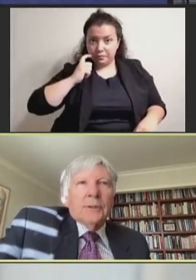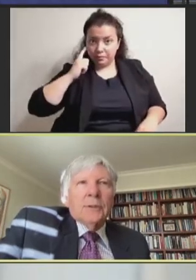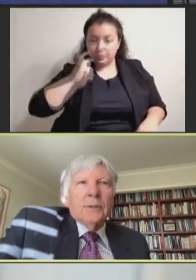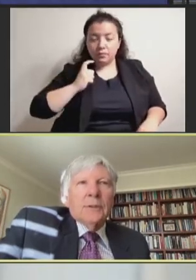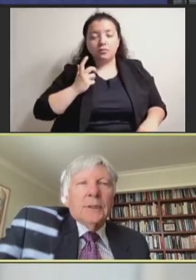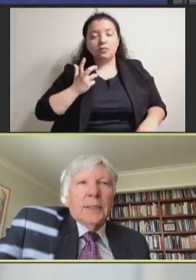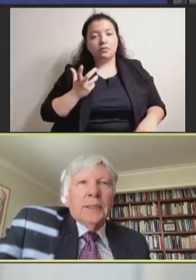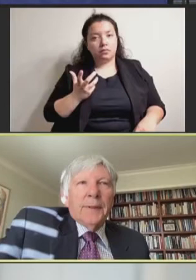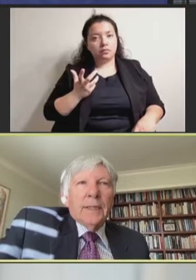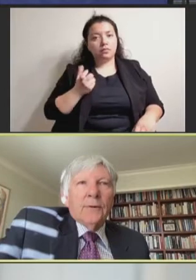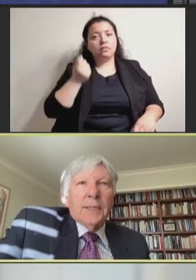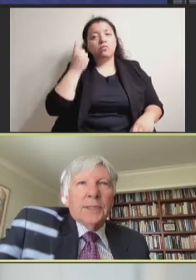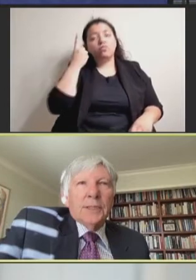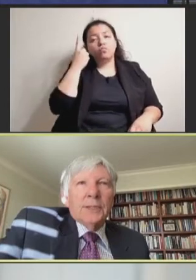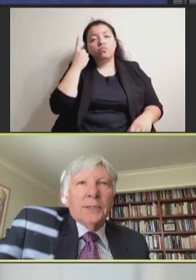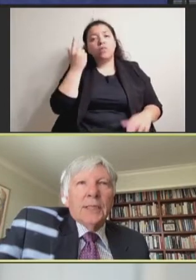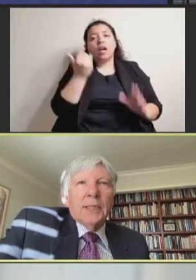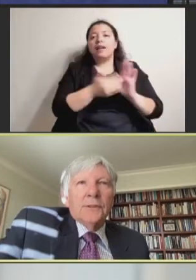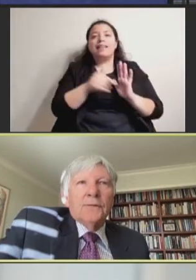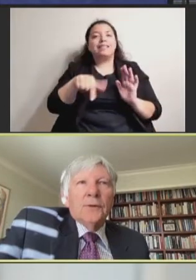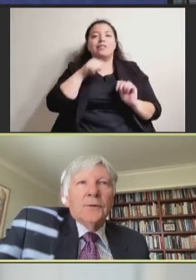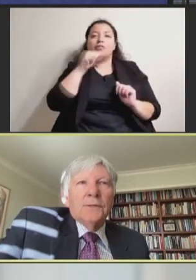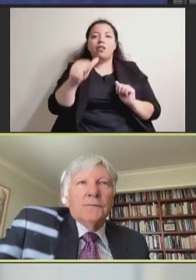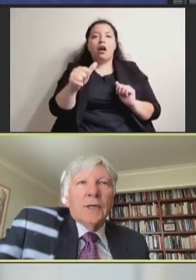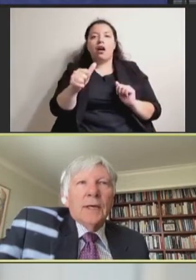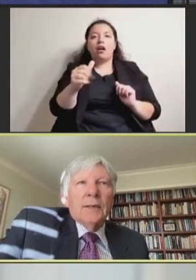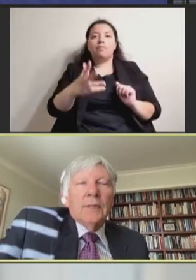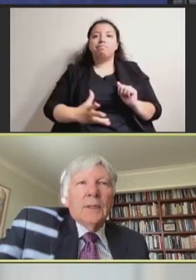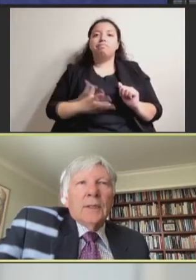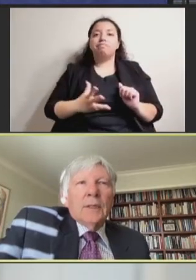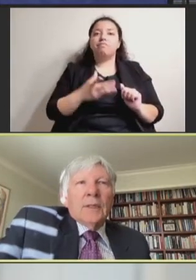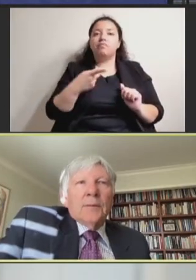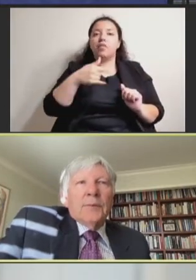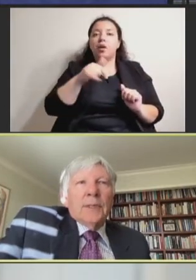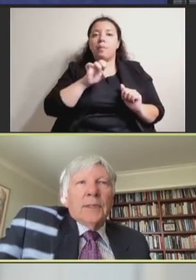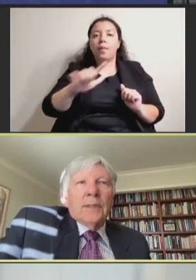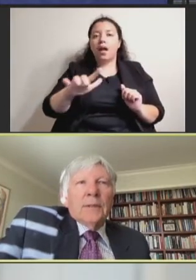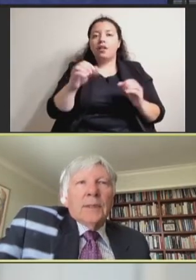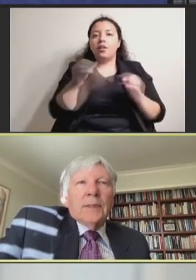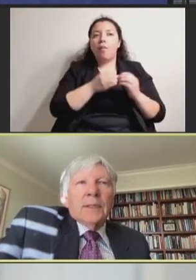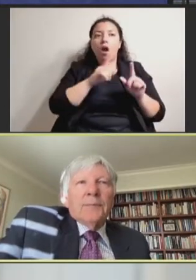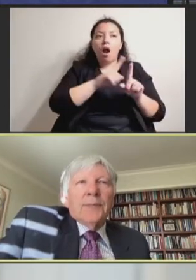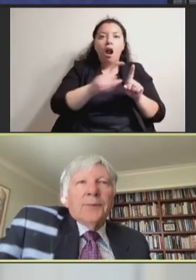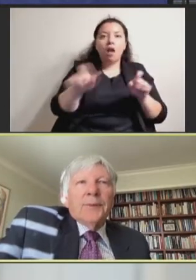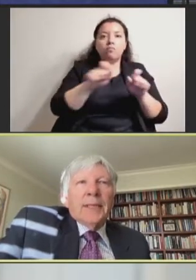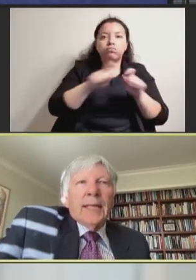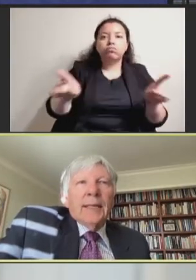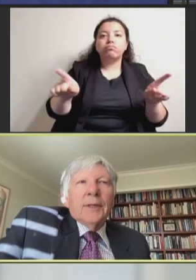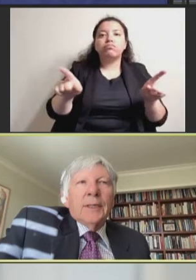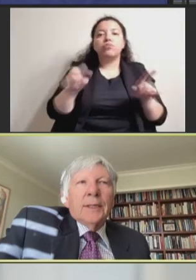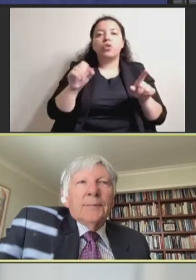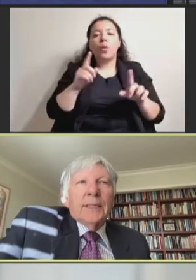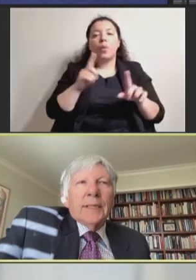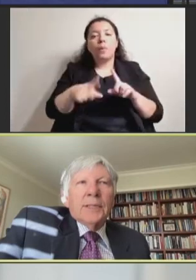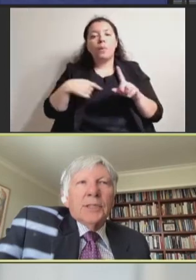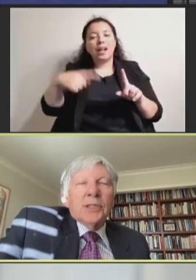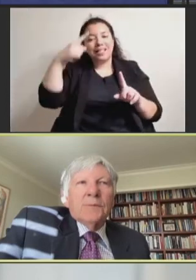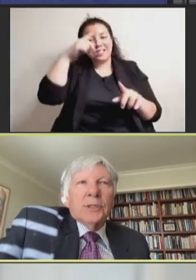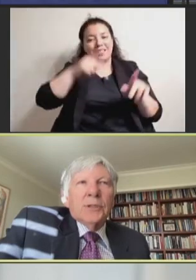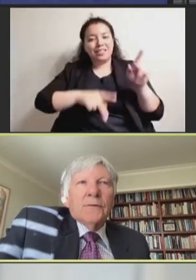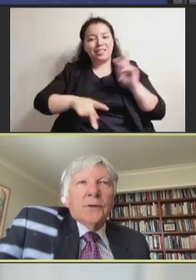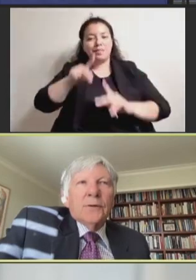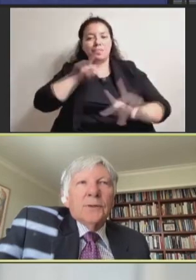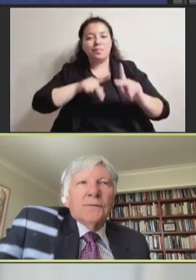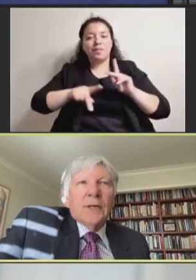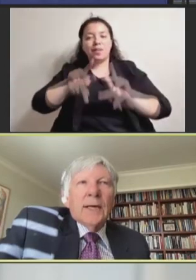panels. They're independent cross-sectional studies over the course of time. But I think people became a little bit less